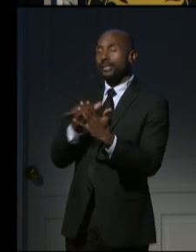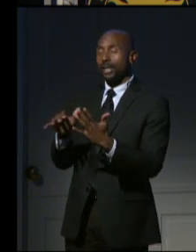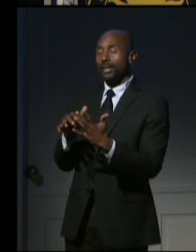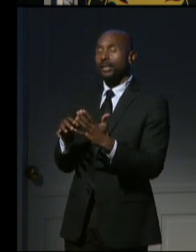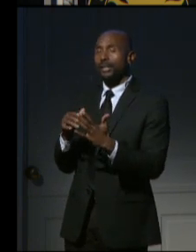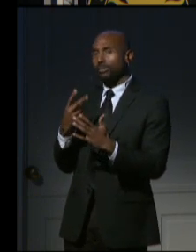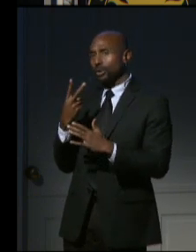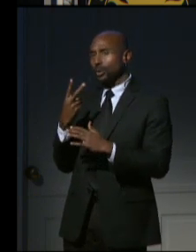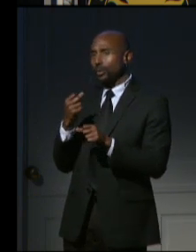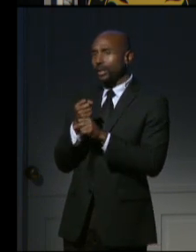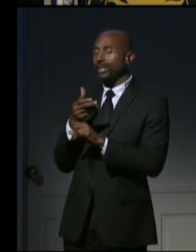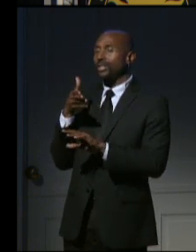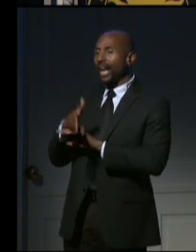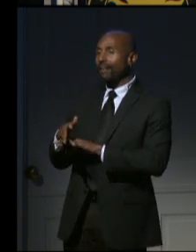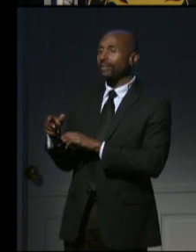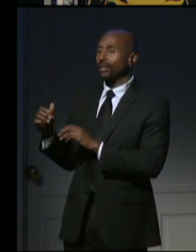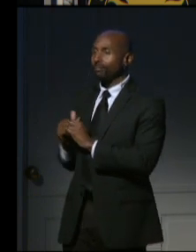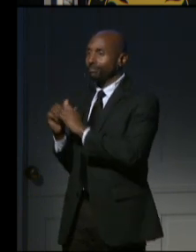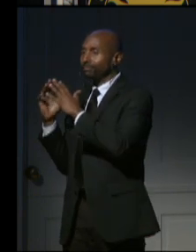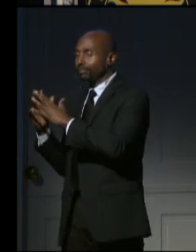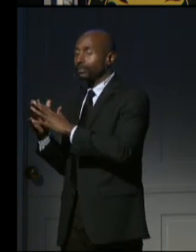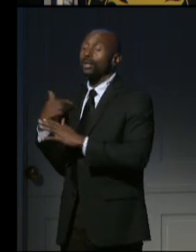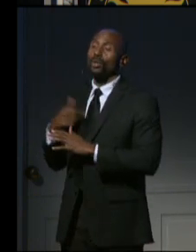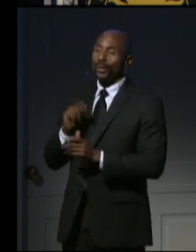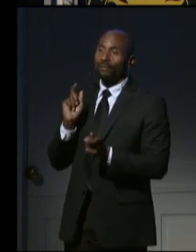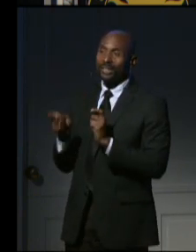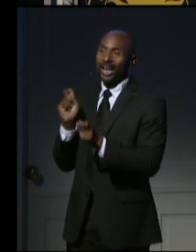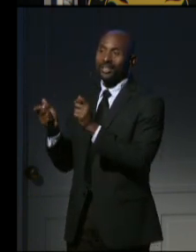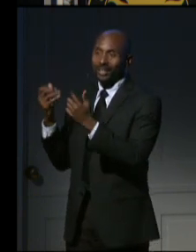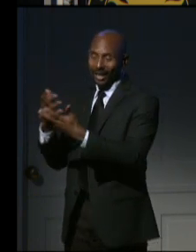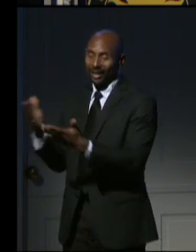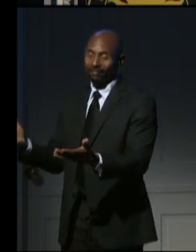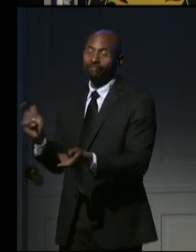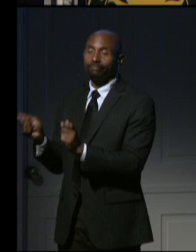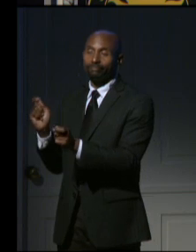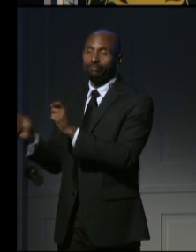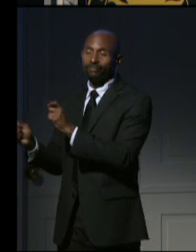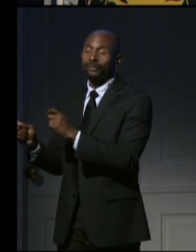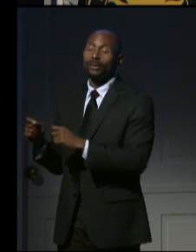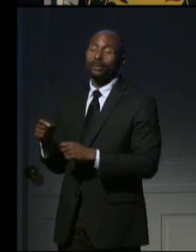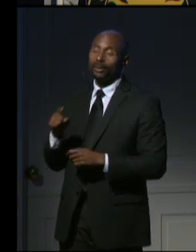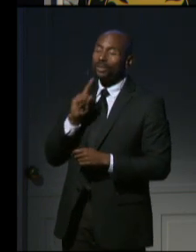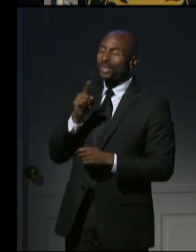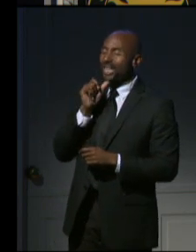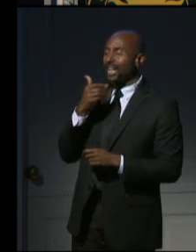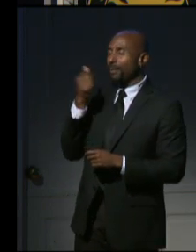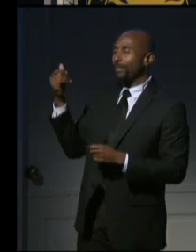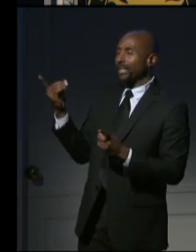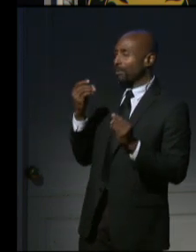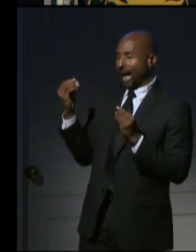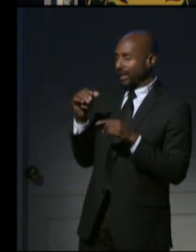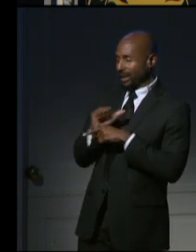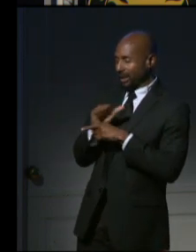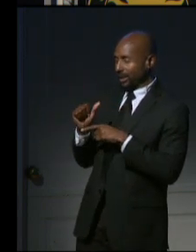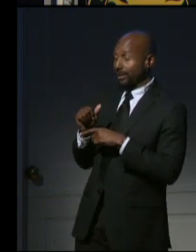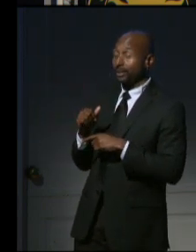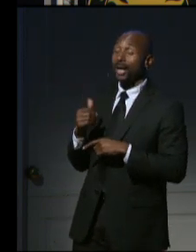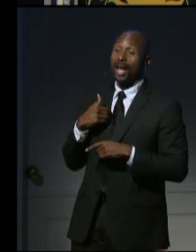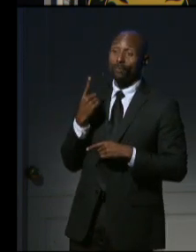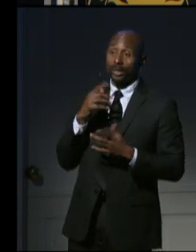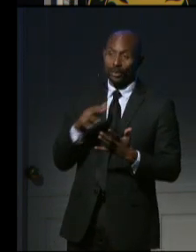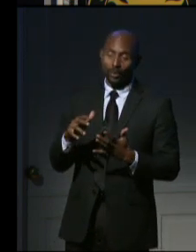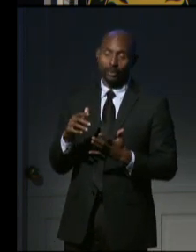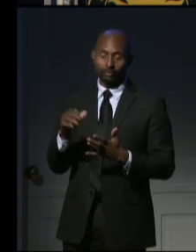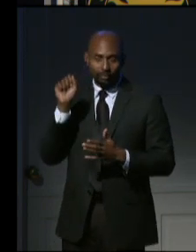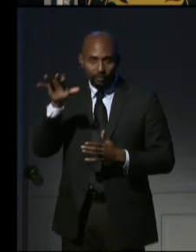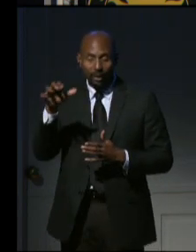was 2 years after we'd opened. We'd already made a lot of iterative changes, and it really wasn't in the best practice. And there is a study, I bring it up so you can